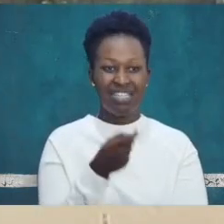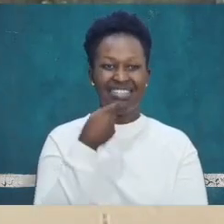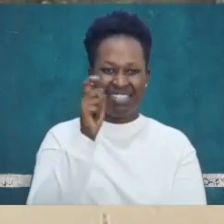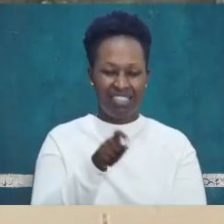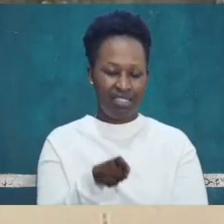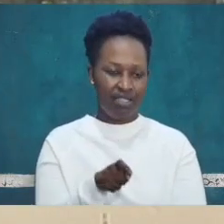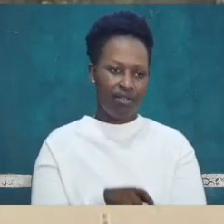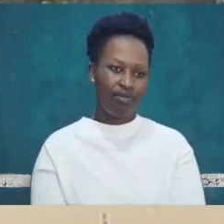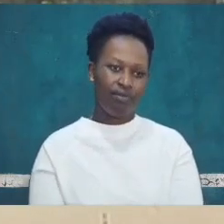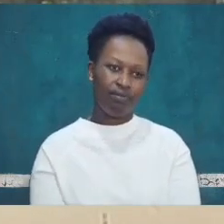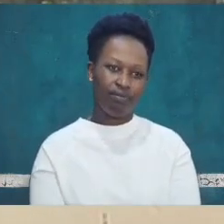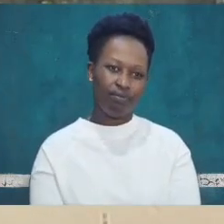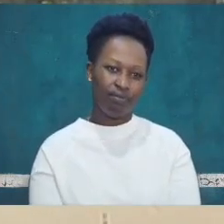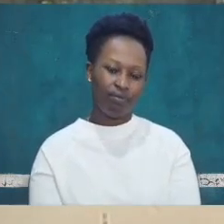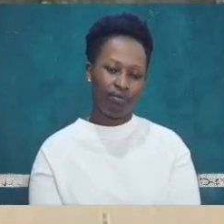needs.